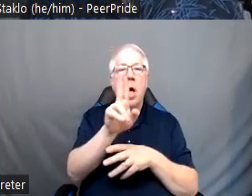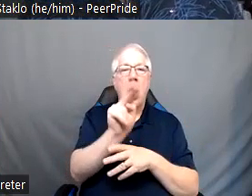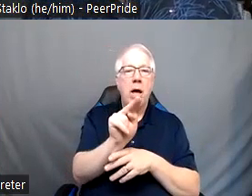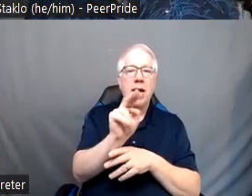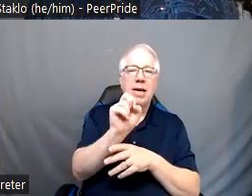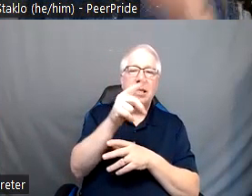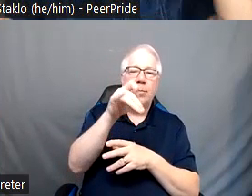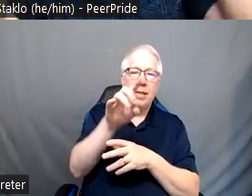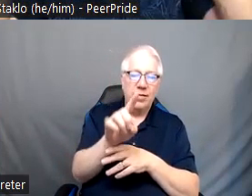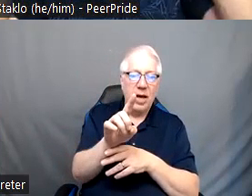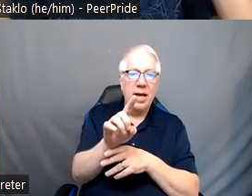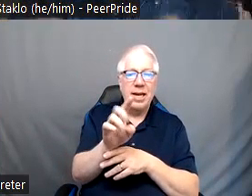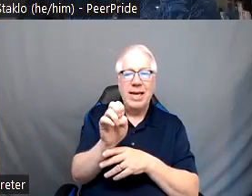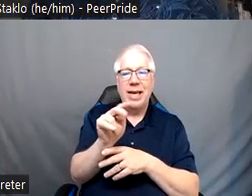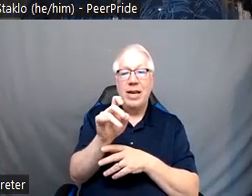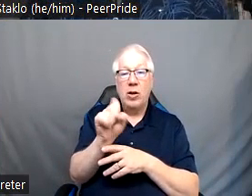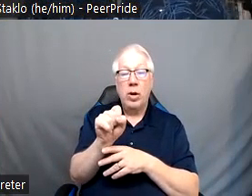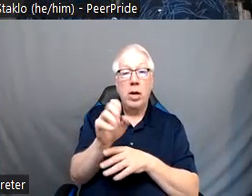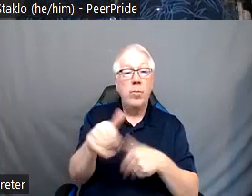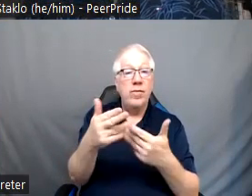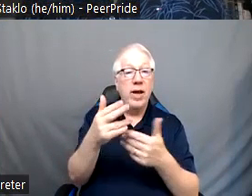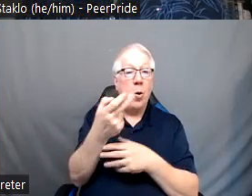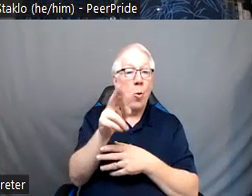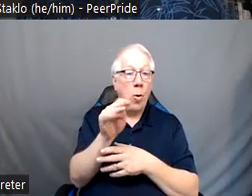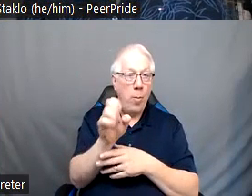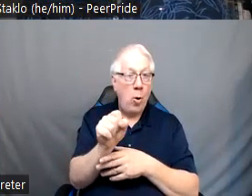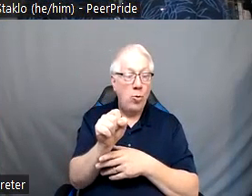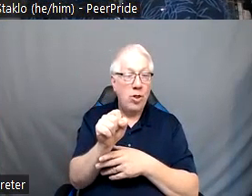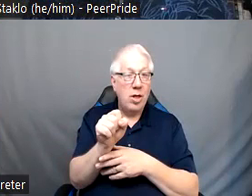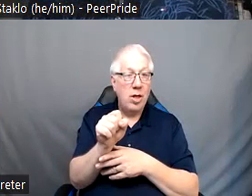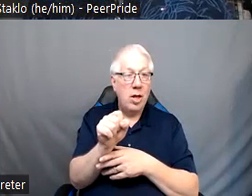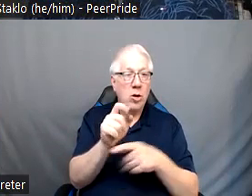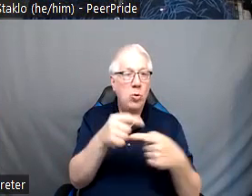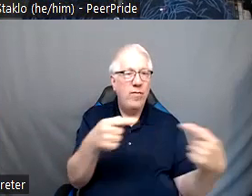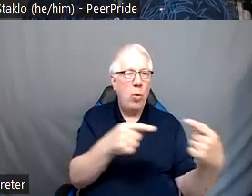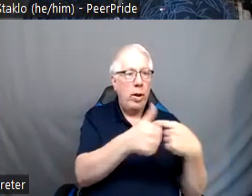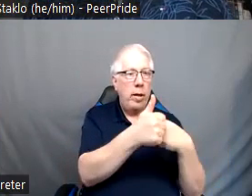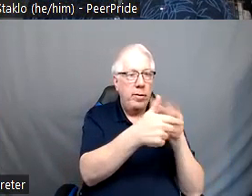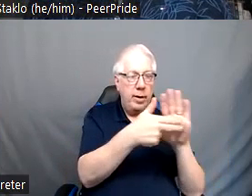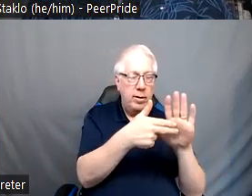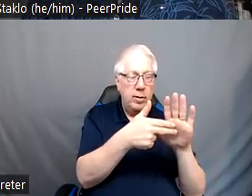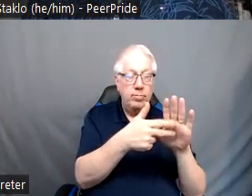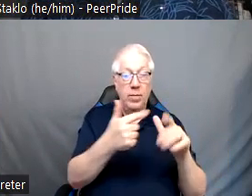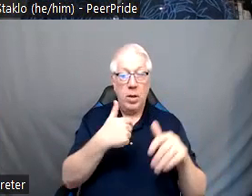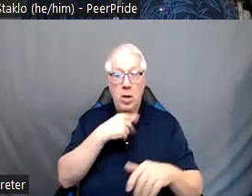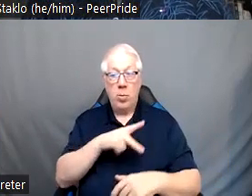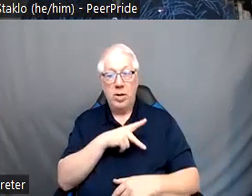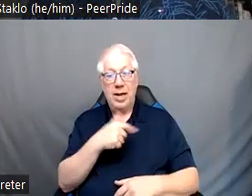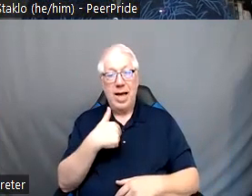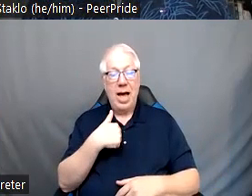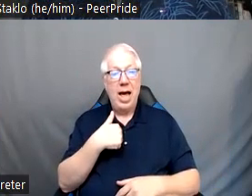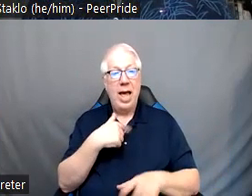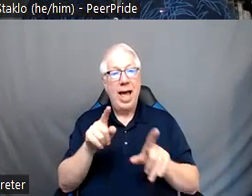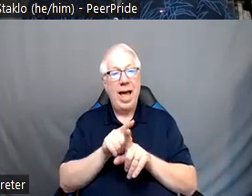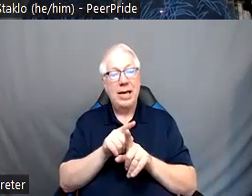to provide hormones in order to get coverage, to avoid that kind of diagnosis entirely. I personally just try to be as